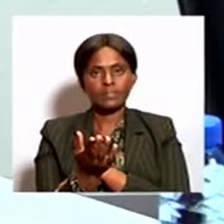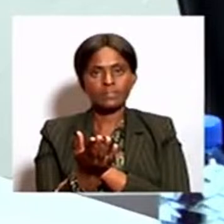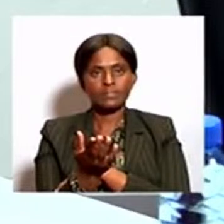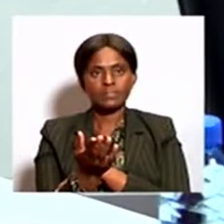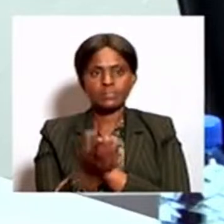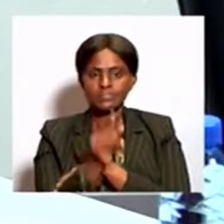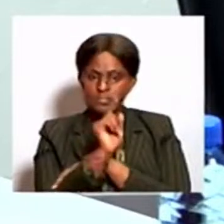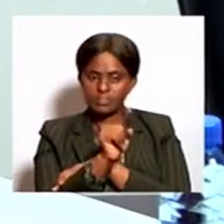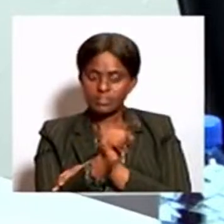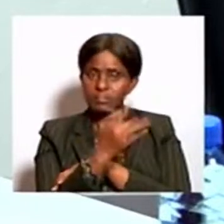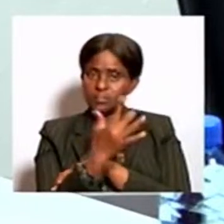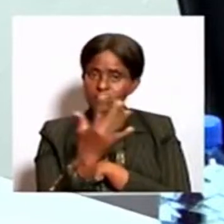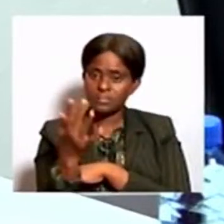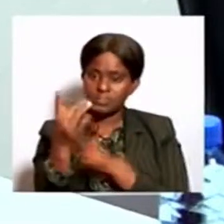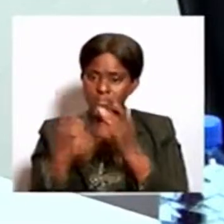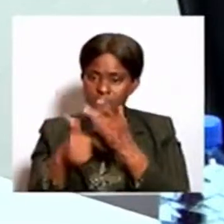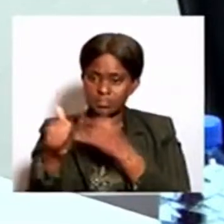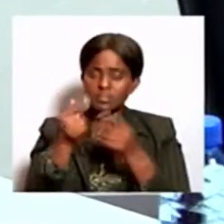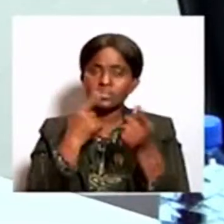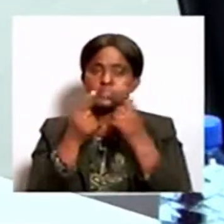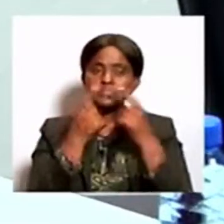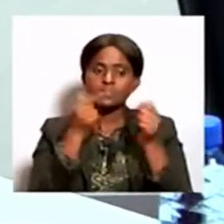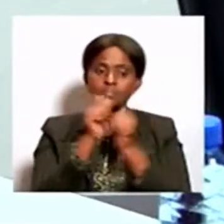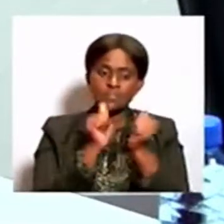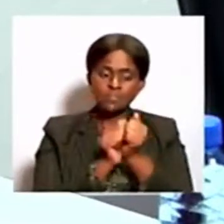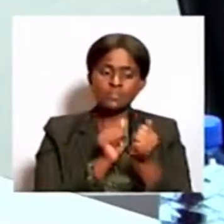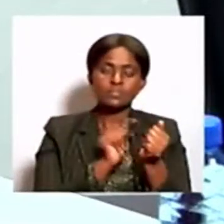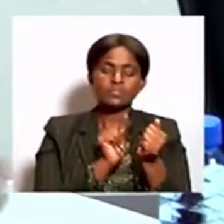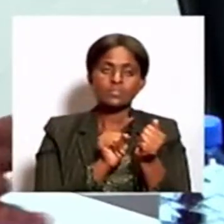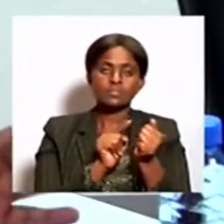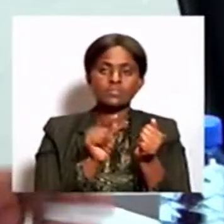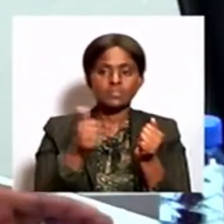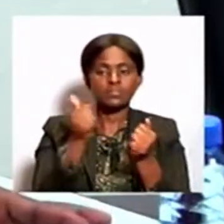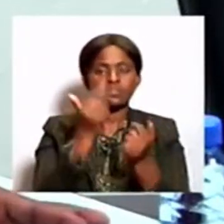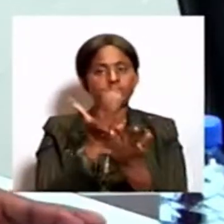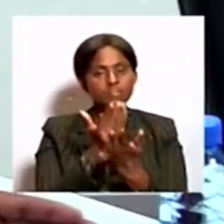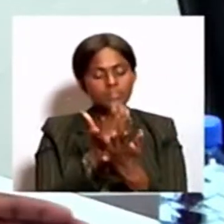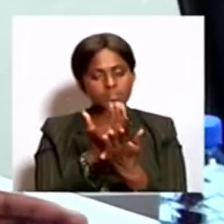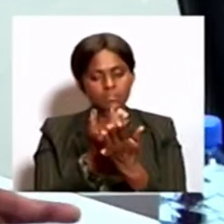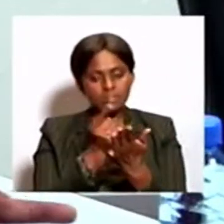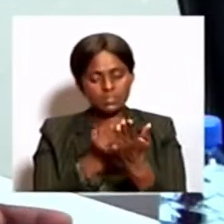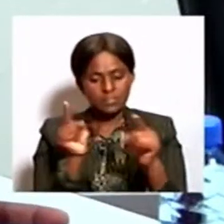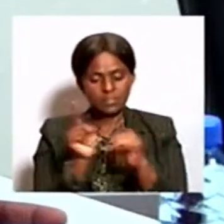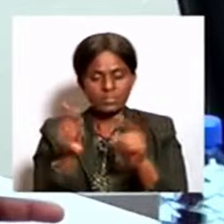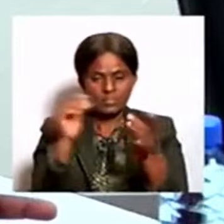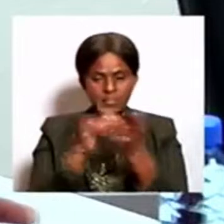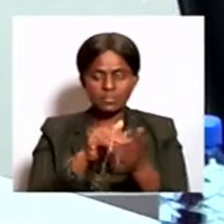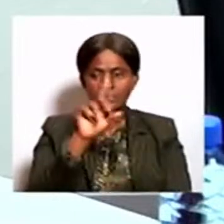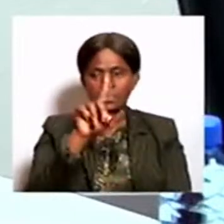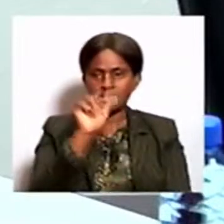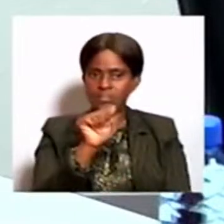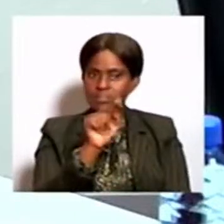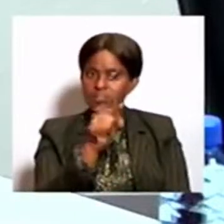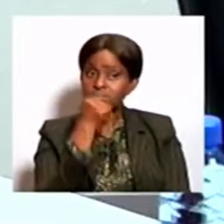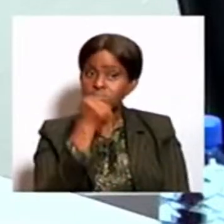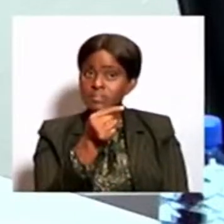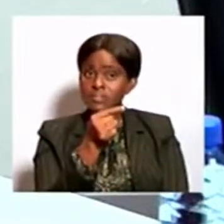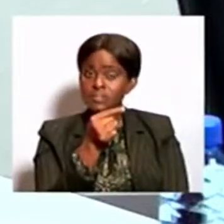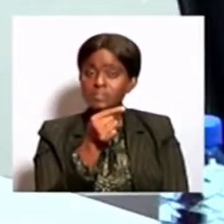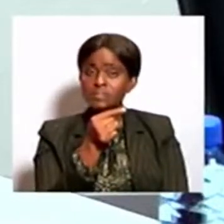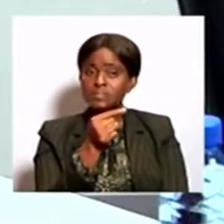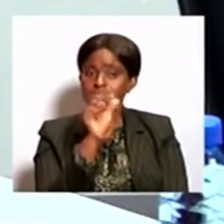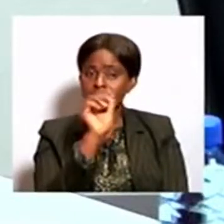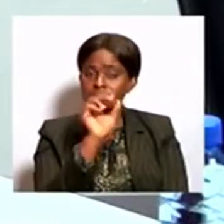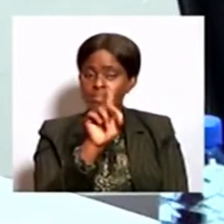These are the things that we are talking about. You recommend, and the DA there is saying